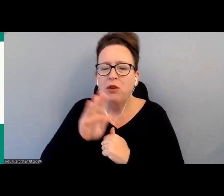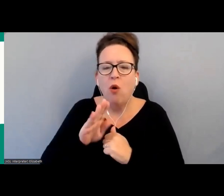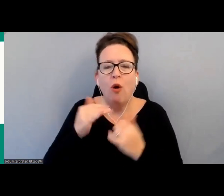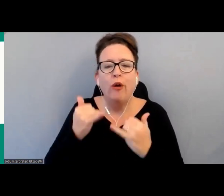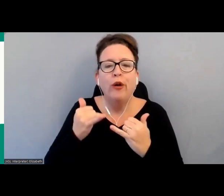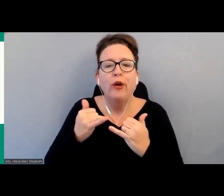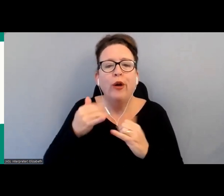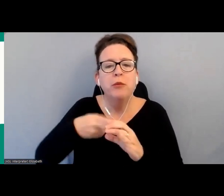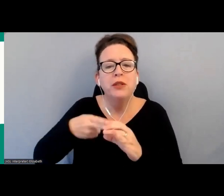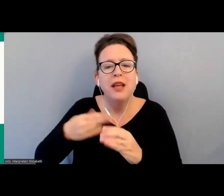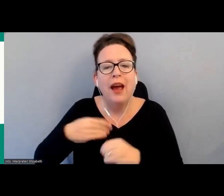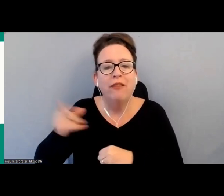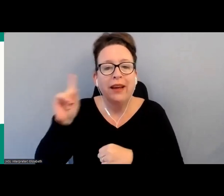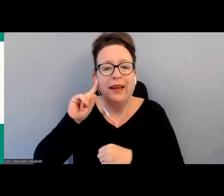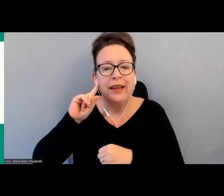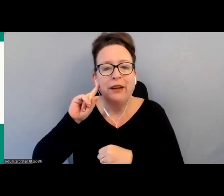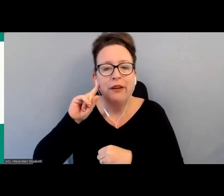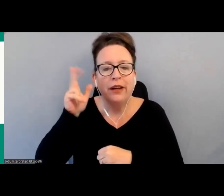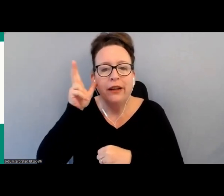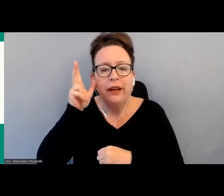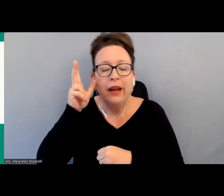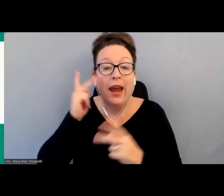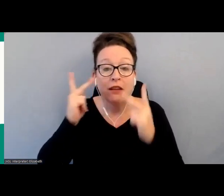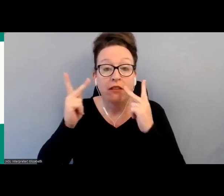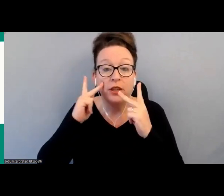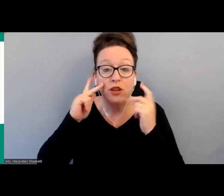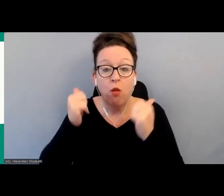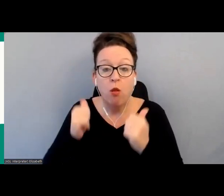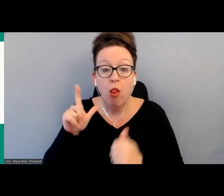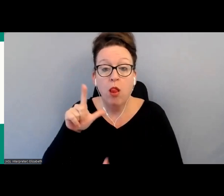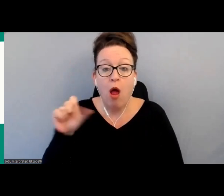loss? Yeah, so we have,